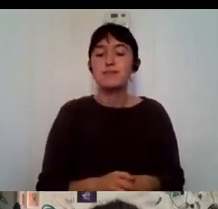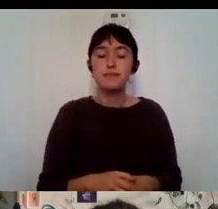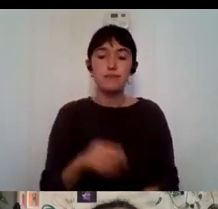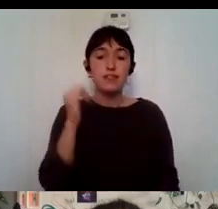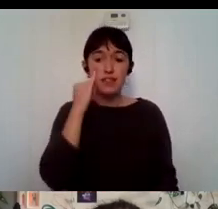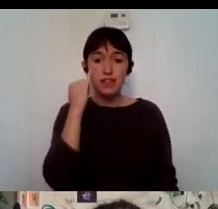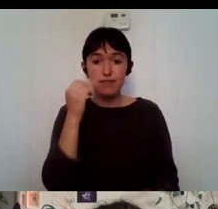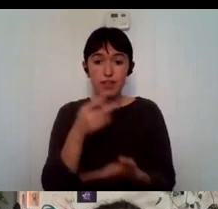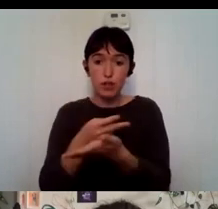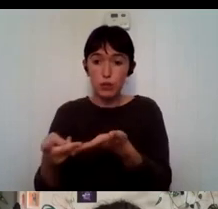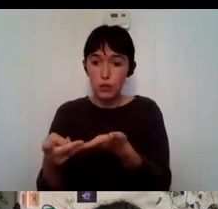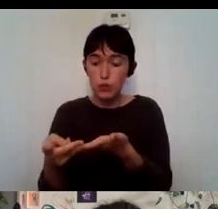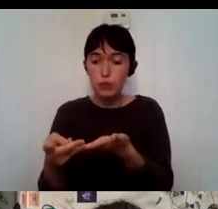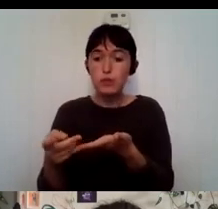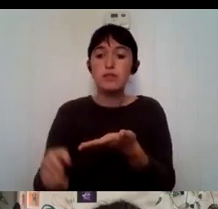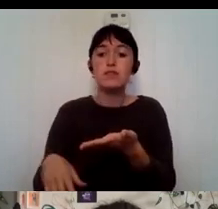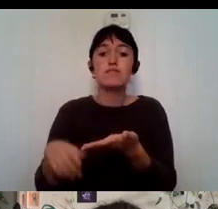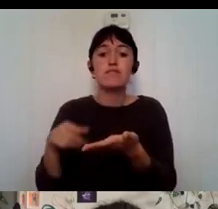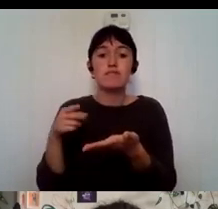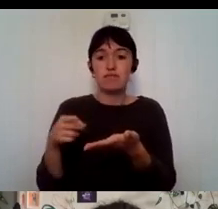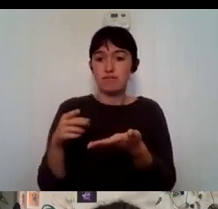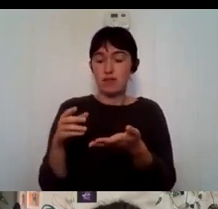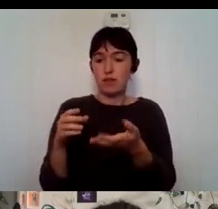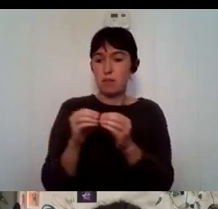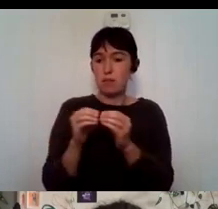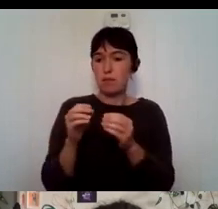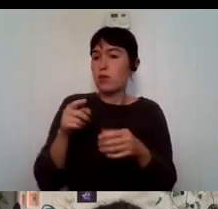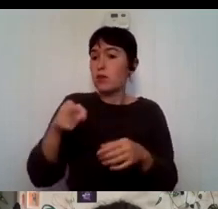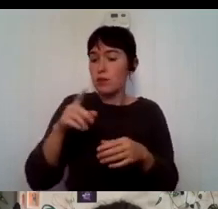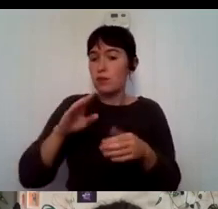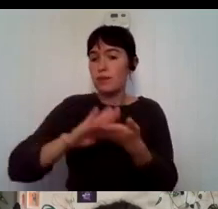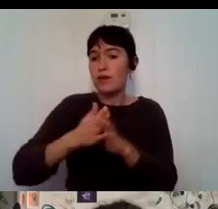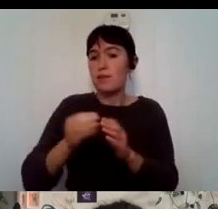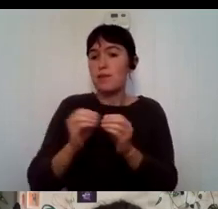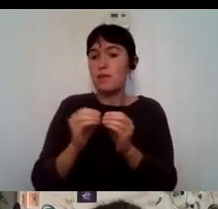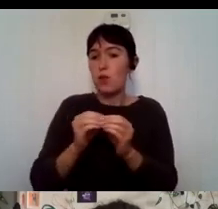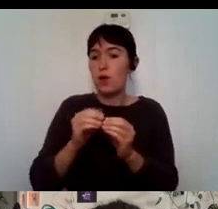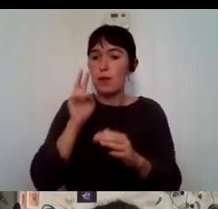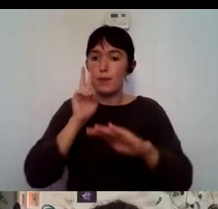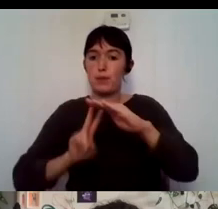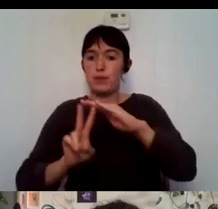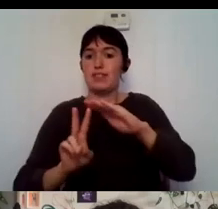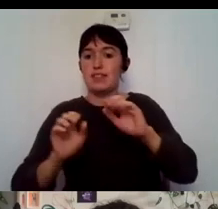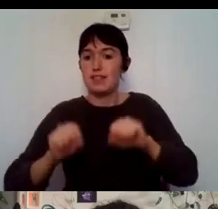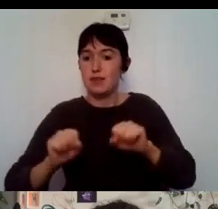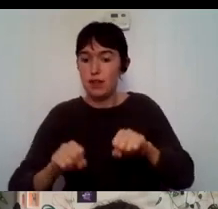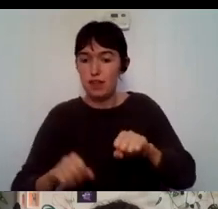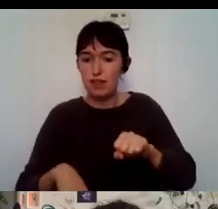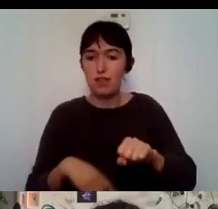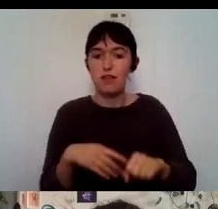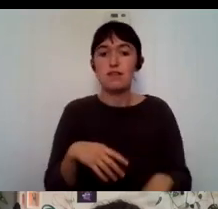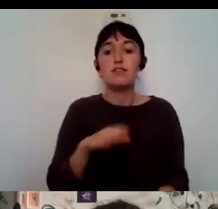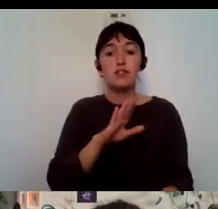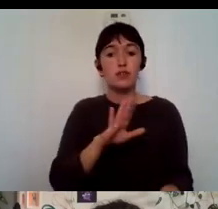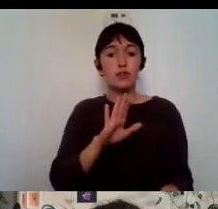do. And if you have a savvy opponent, that opponent is going to take advantage of that and increase the likelihood that you're going to lose again,